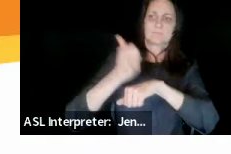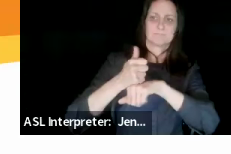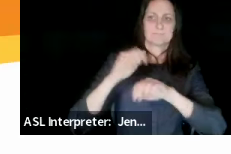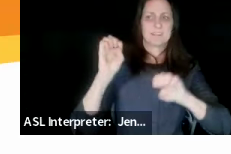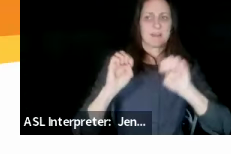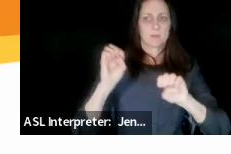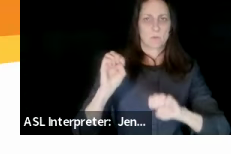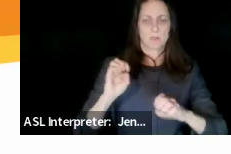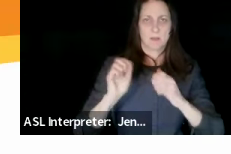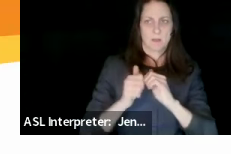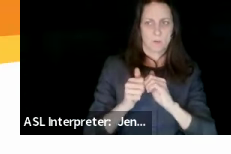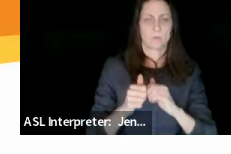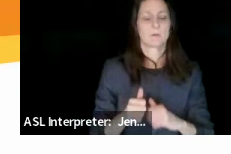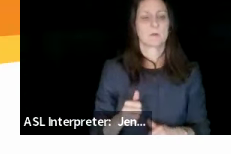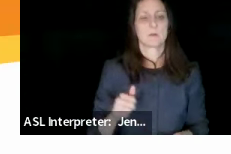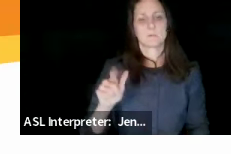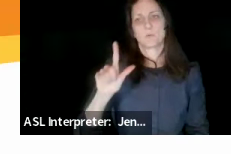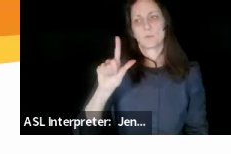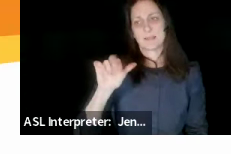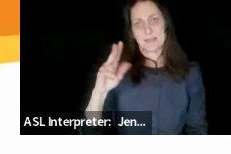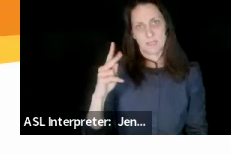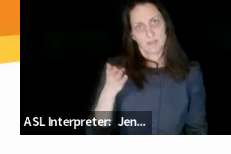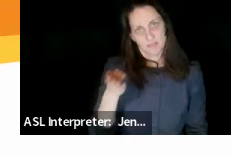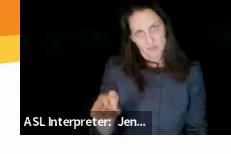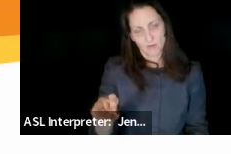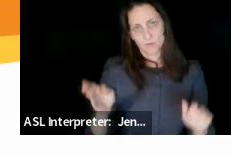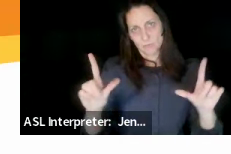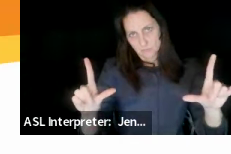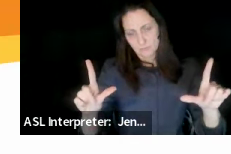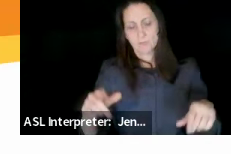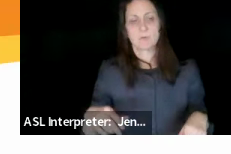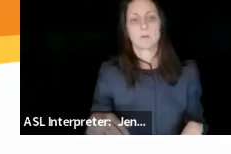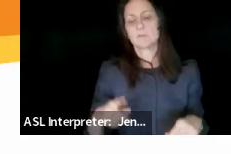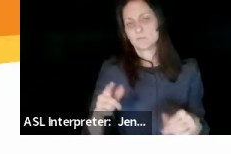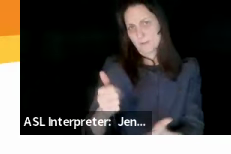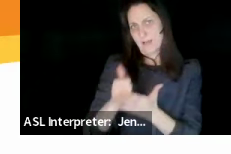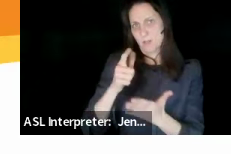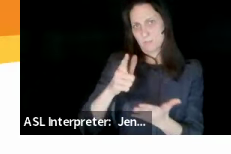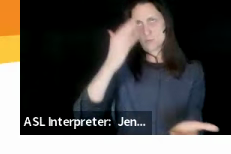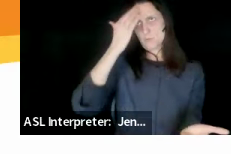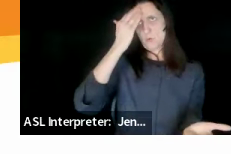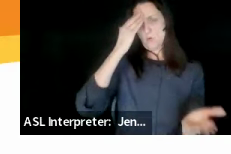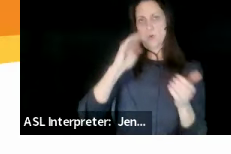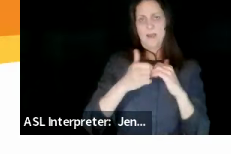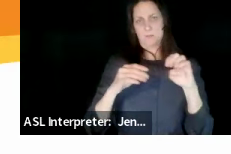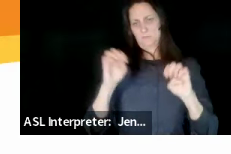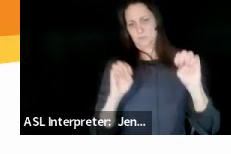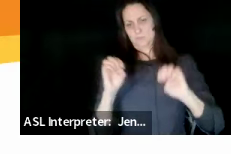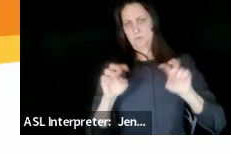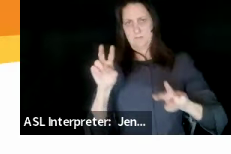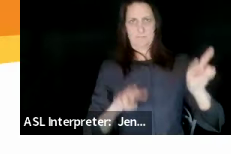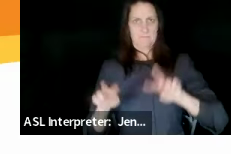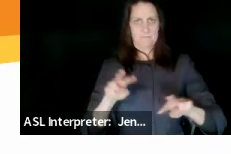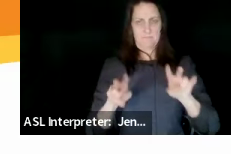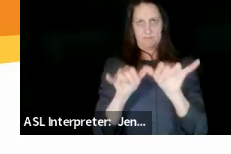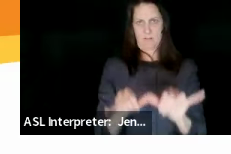There's a link to help you evaluate your program, and you will need to